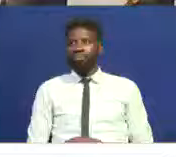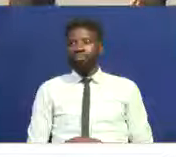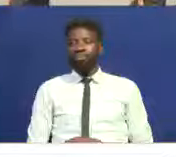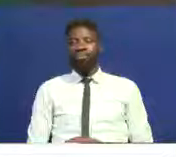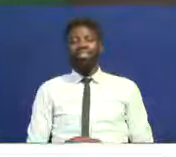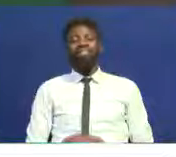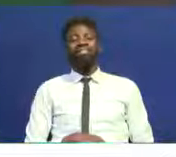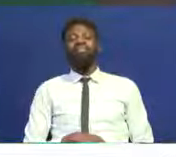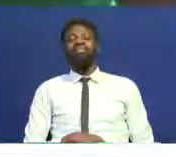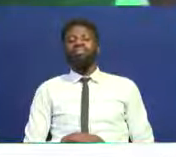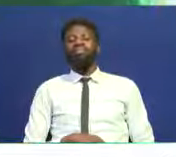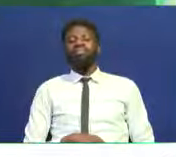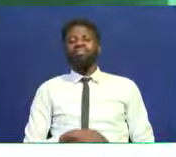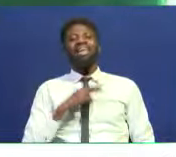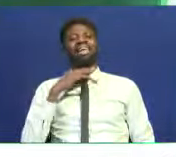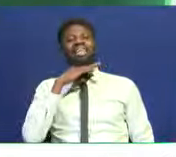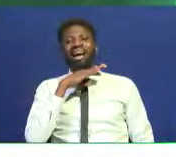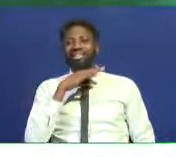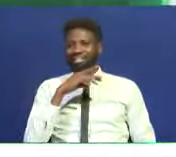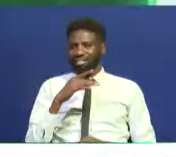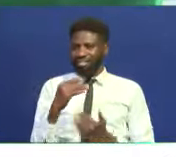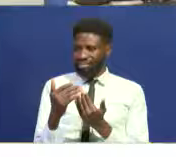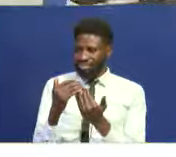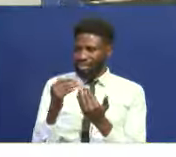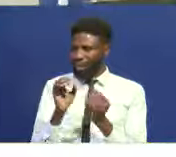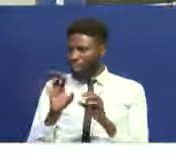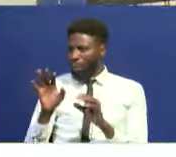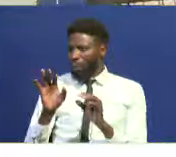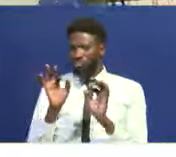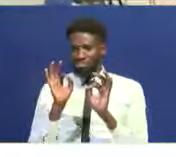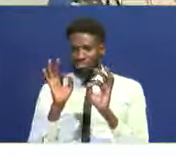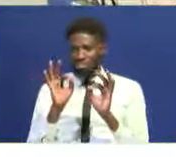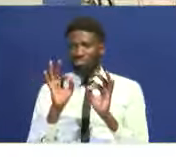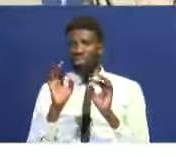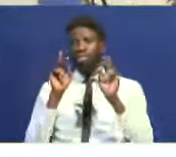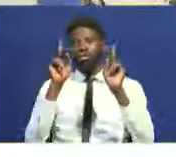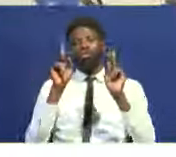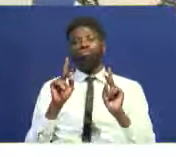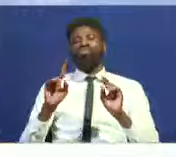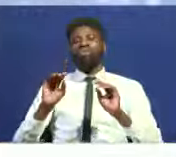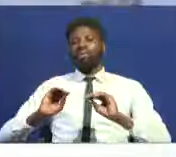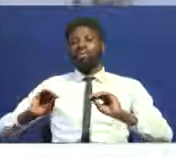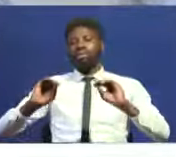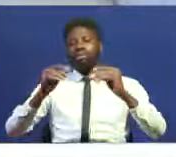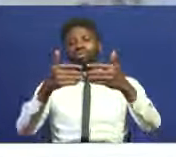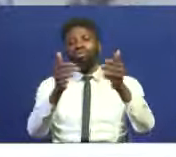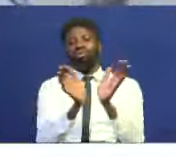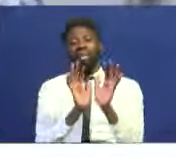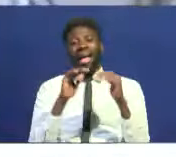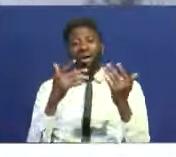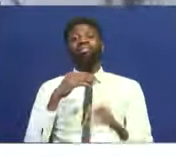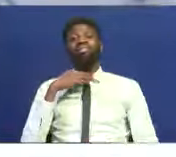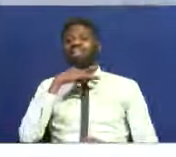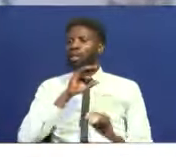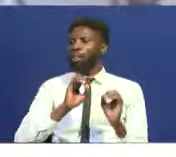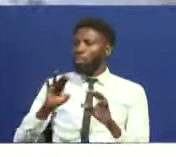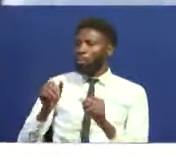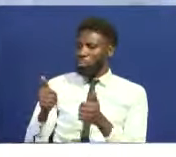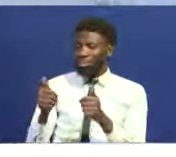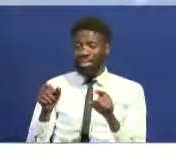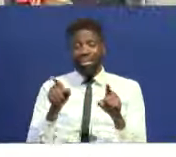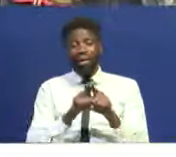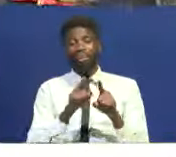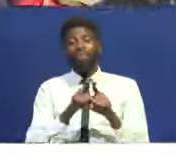of Kisumu are calling for more advocacy programs to sensitize the community on proper waste management, as well as promoting waste segregation at